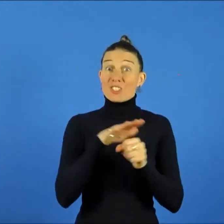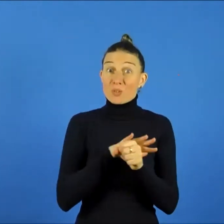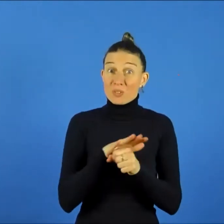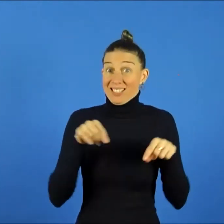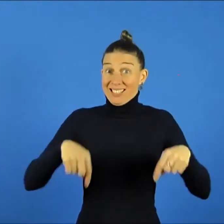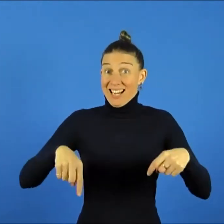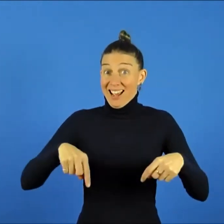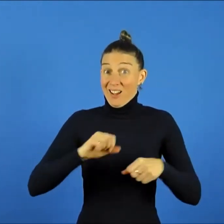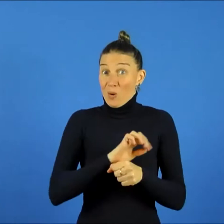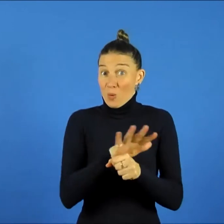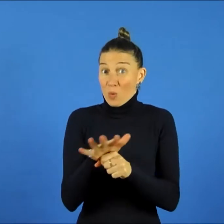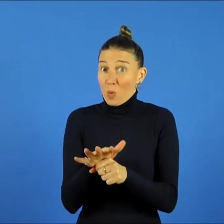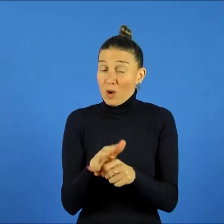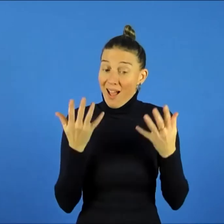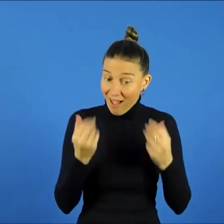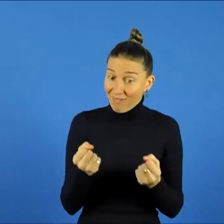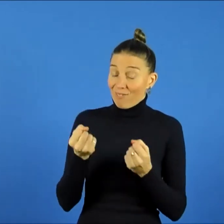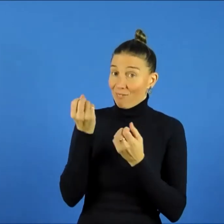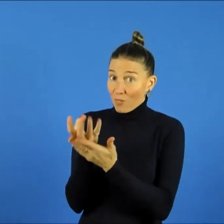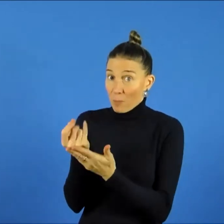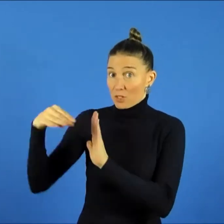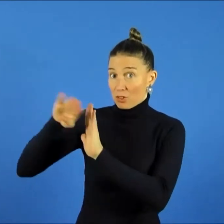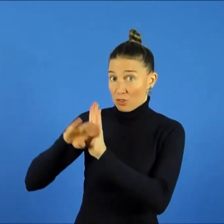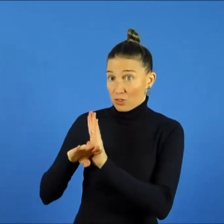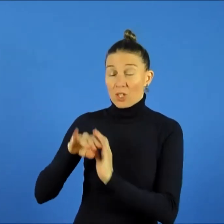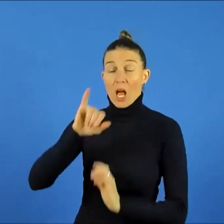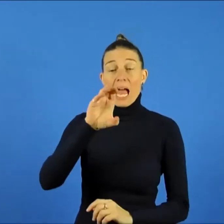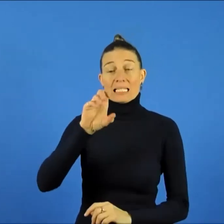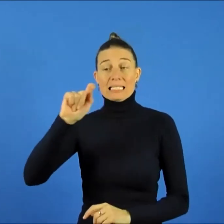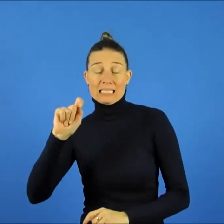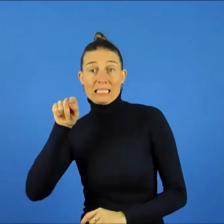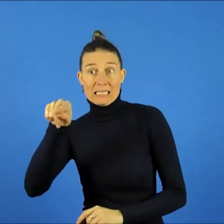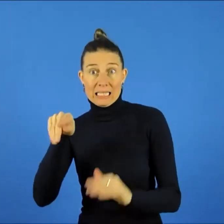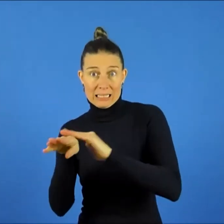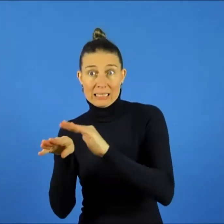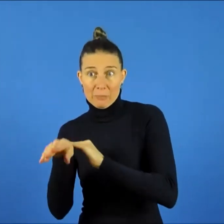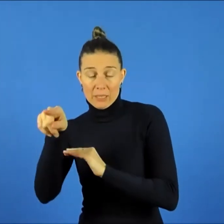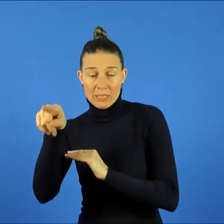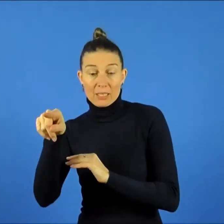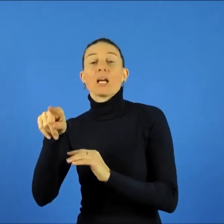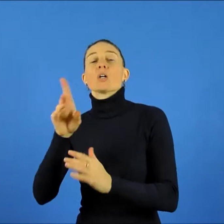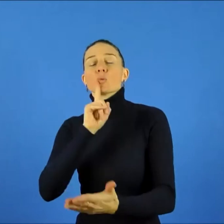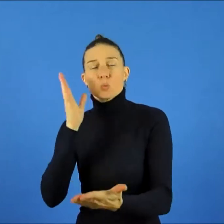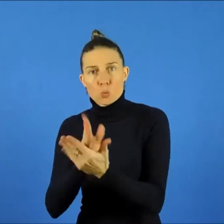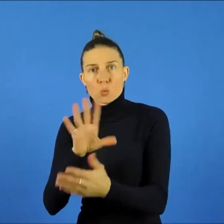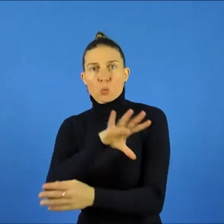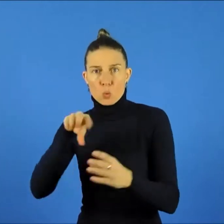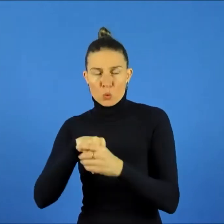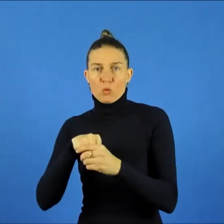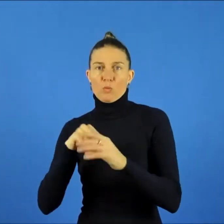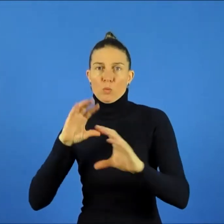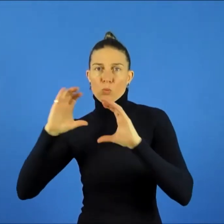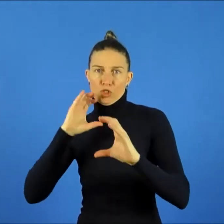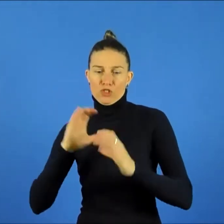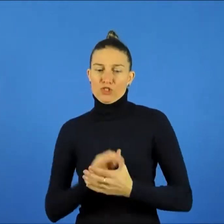and on the ICT accessibility, the key to the inclusive communication. This is